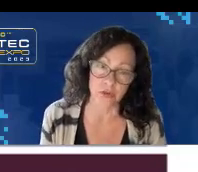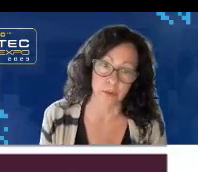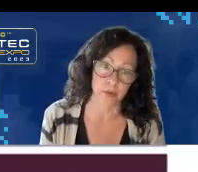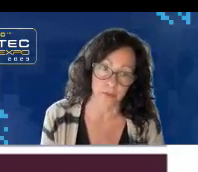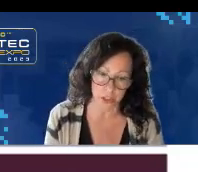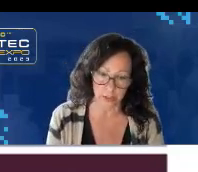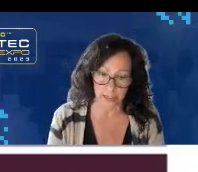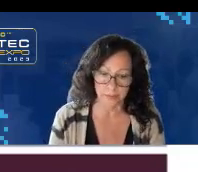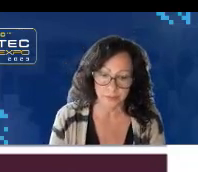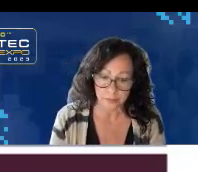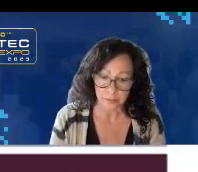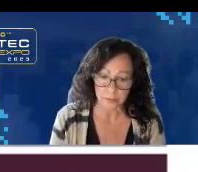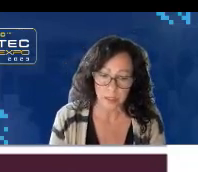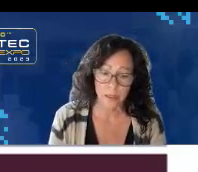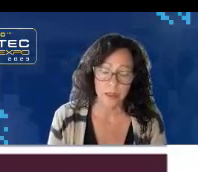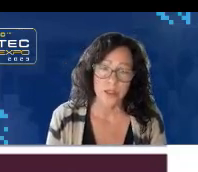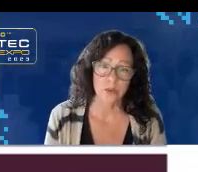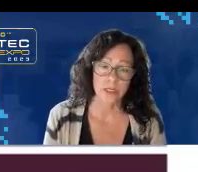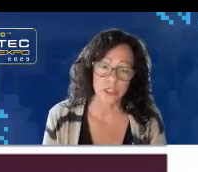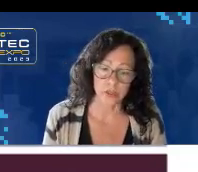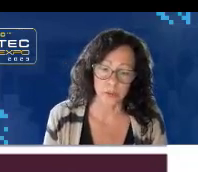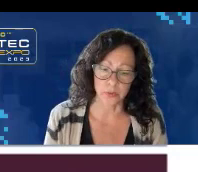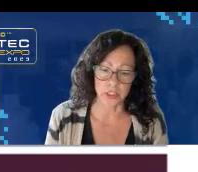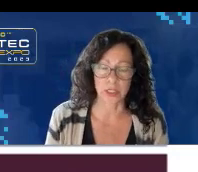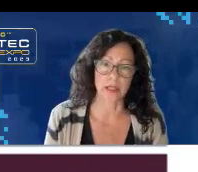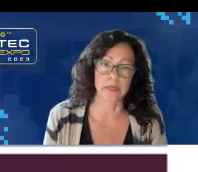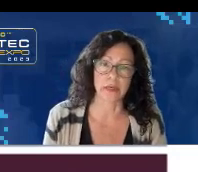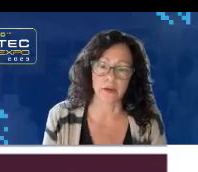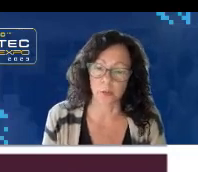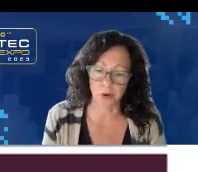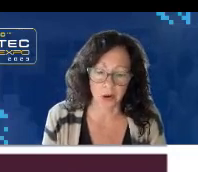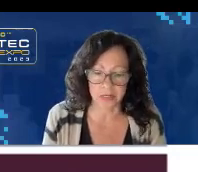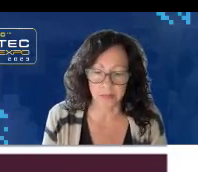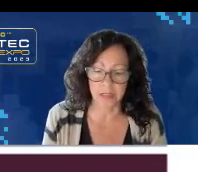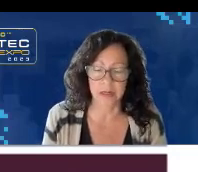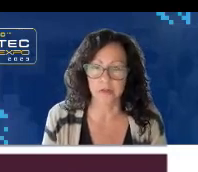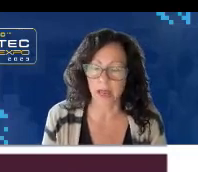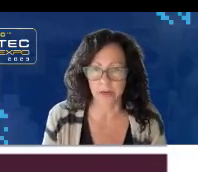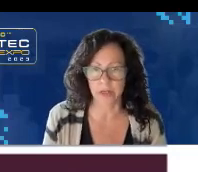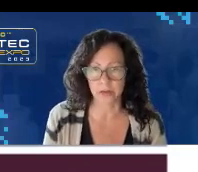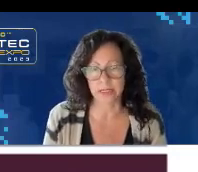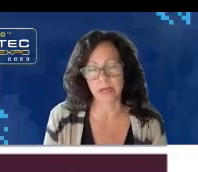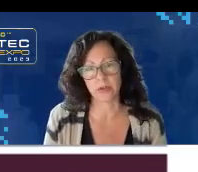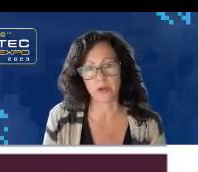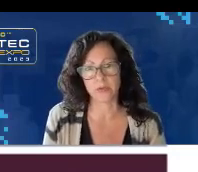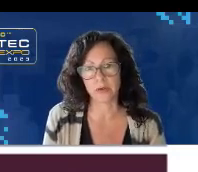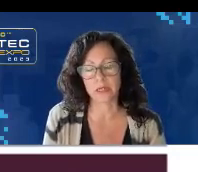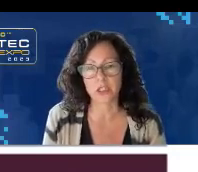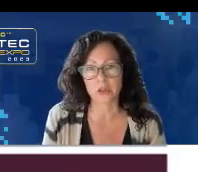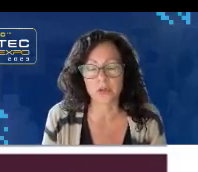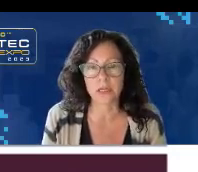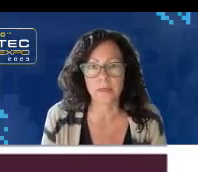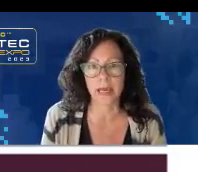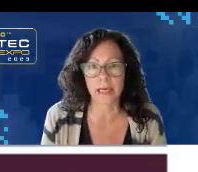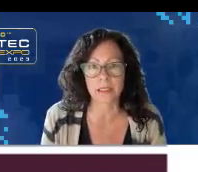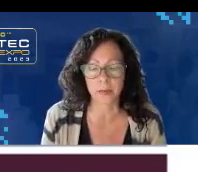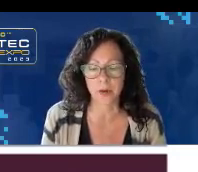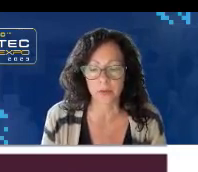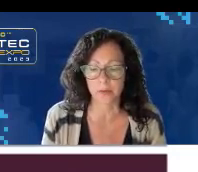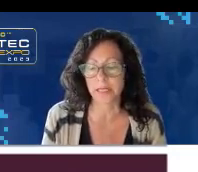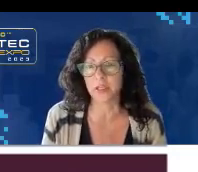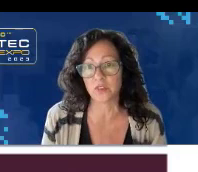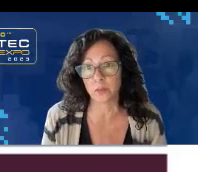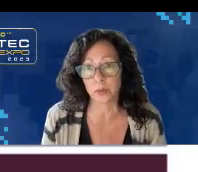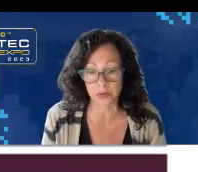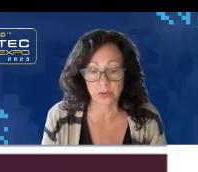hearing children provincially. So each year in British Columbia, there are approximately 500 deaf and hard of hearing children that